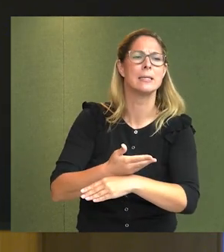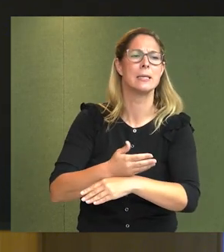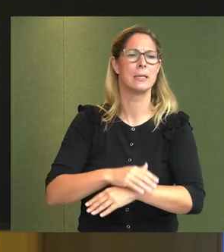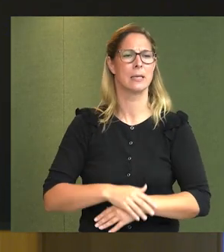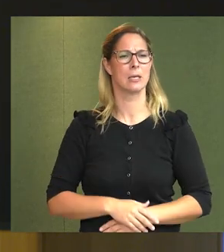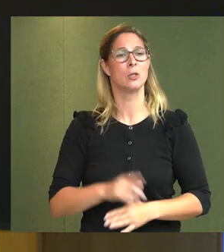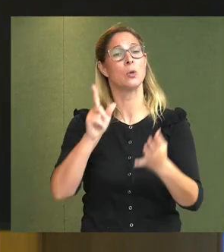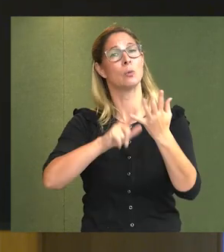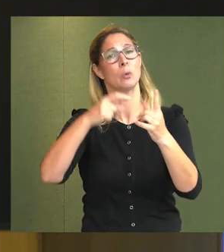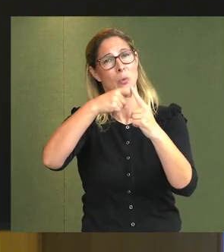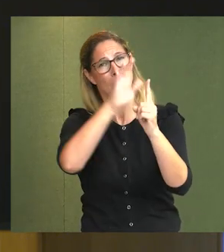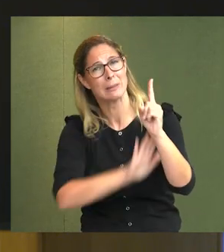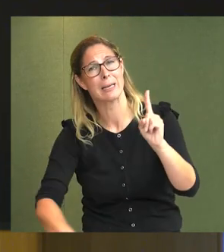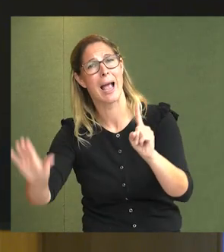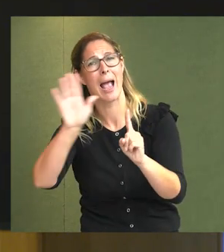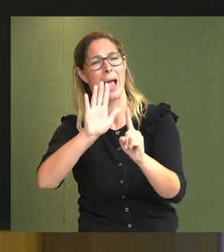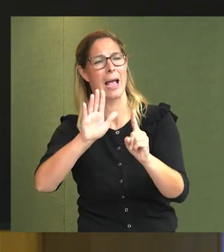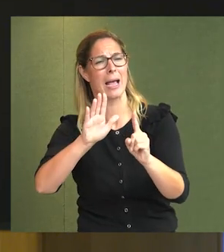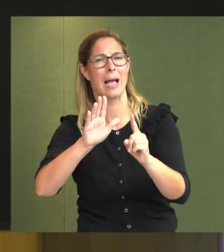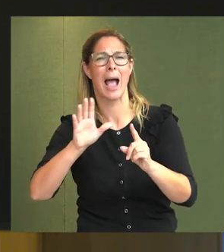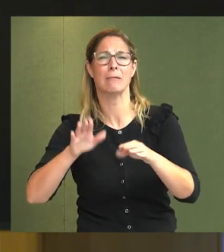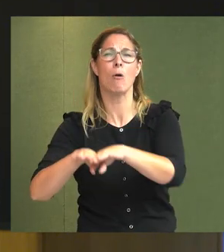Commonwealth. No one comes close,